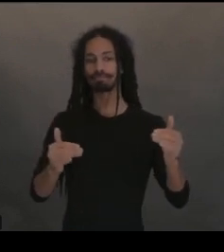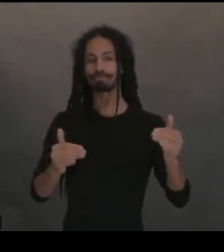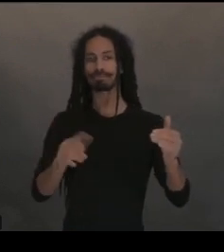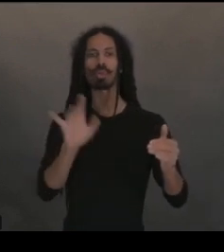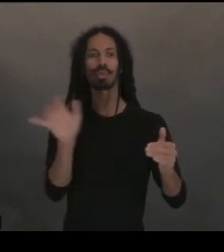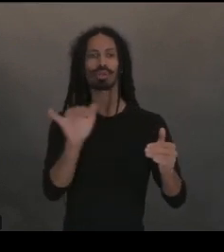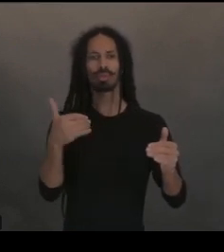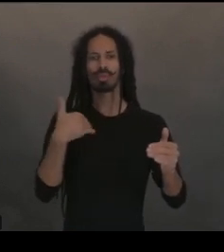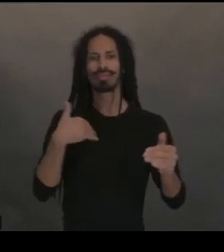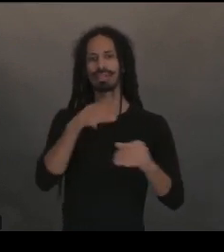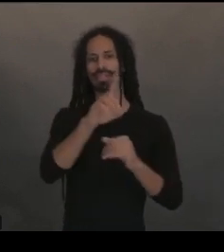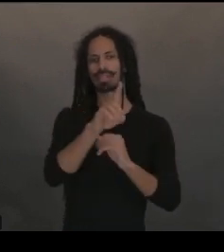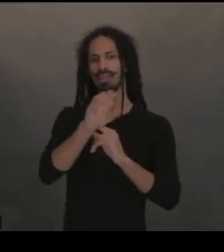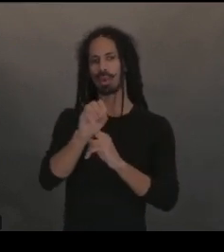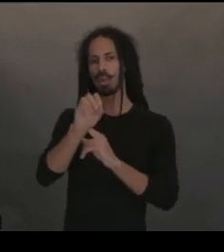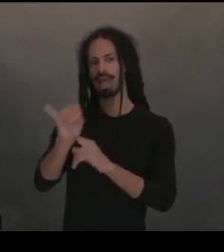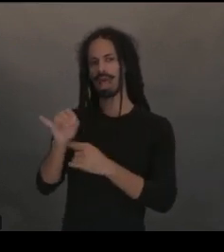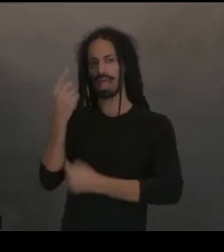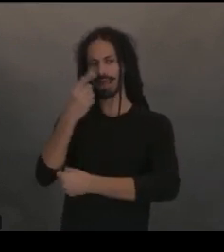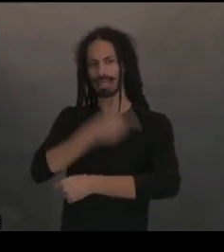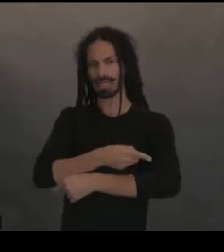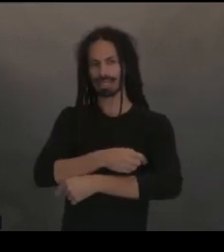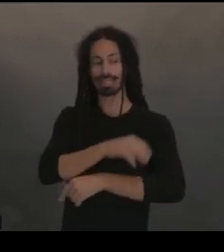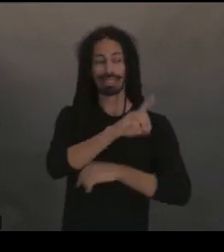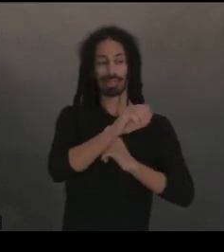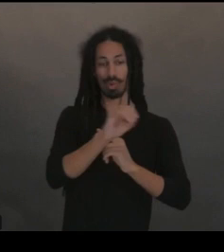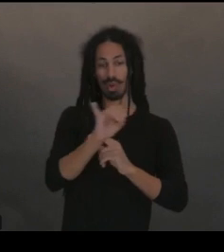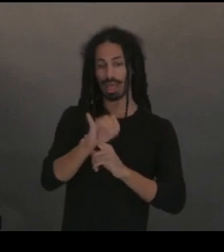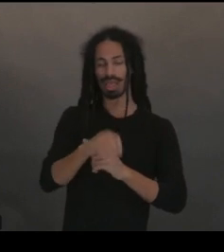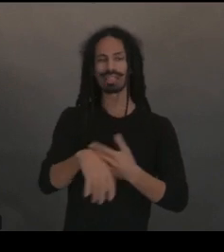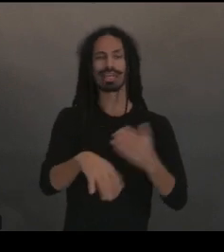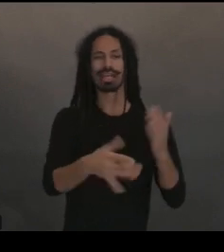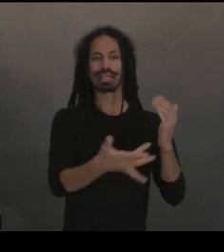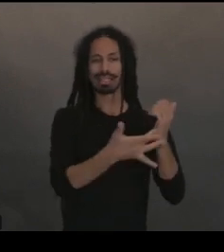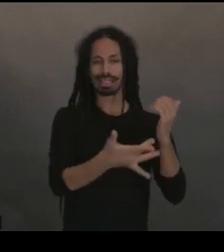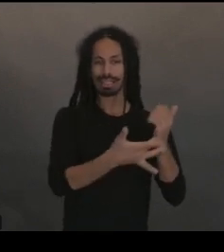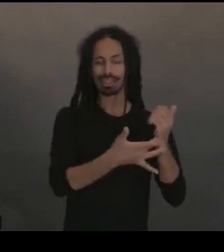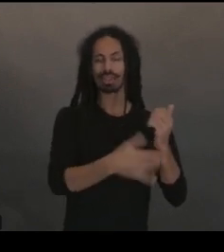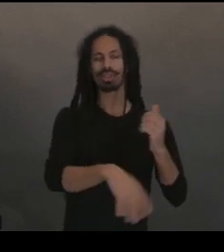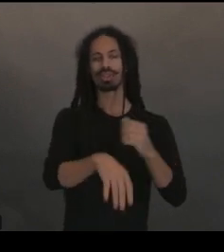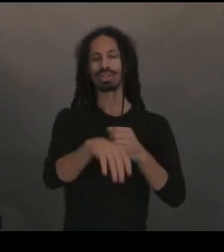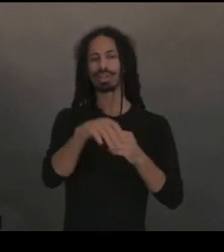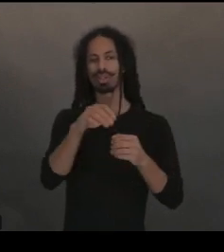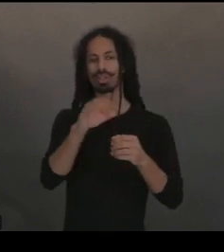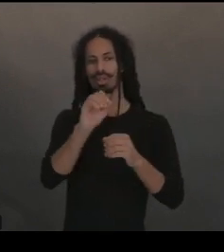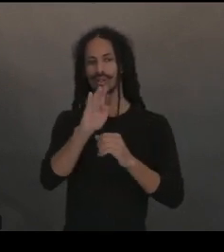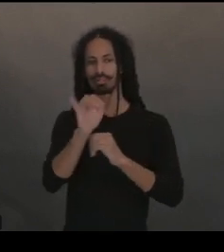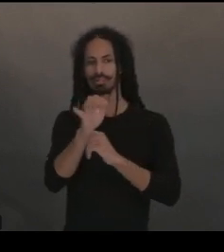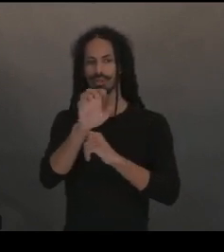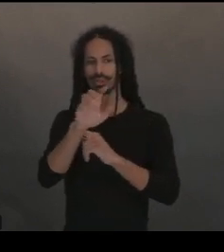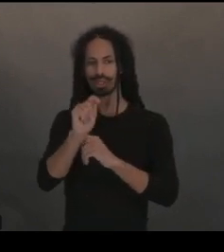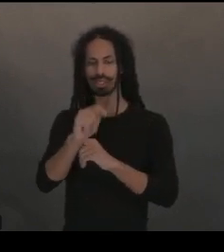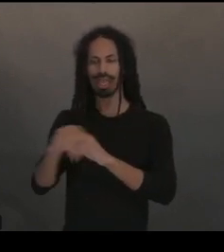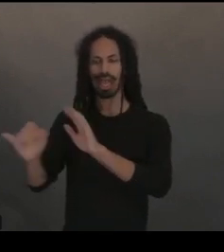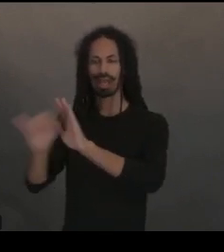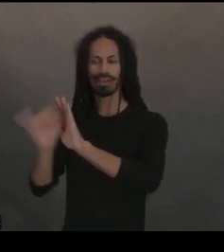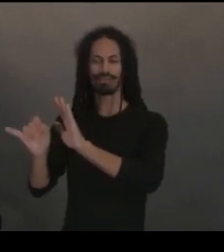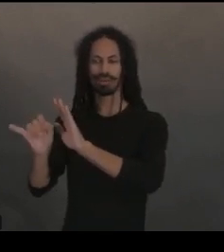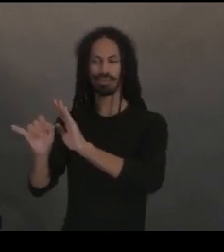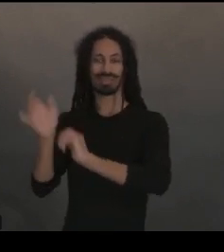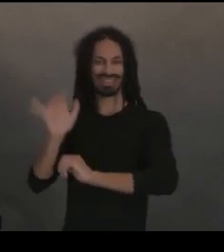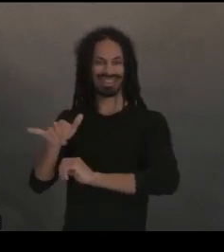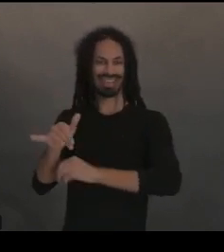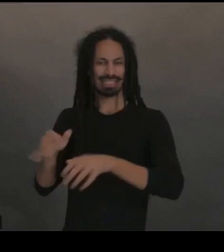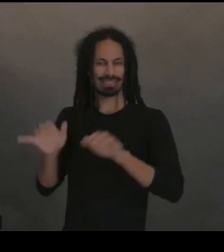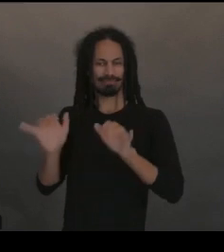link. So a DOI is a digital object identifier and is a permanent link to